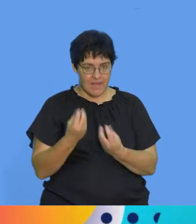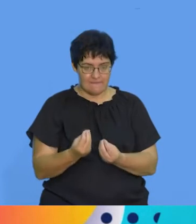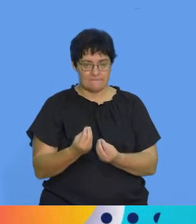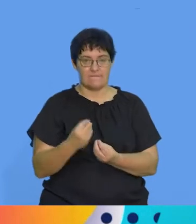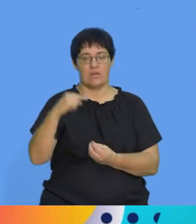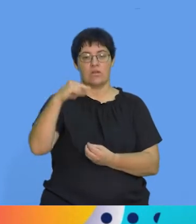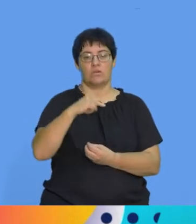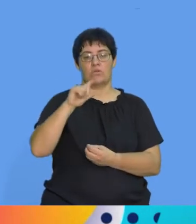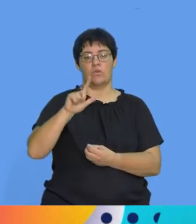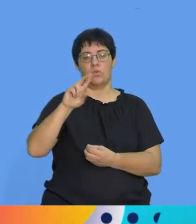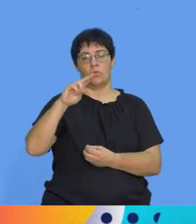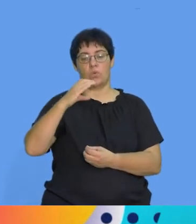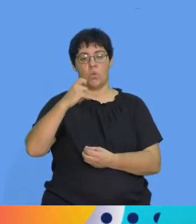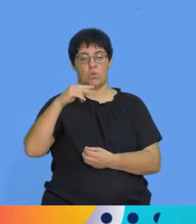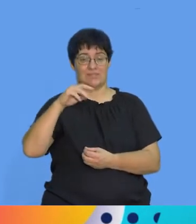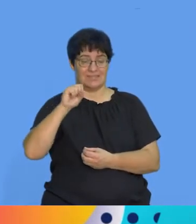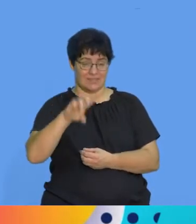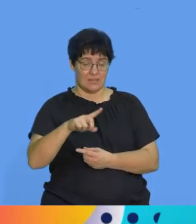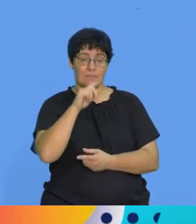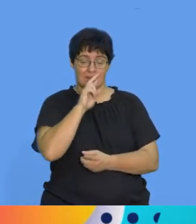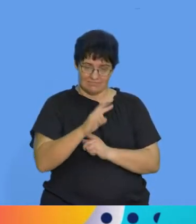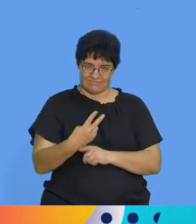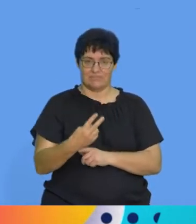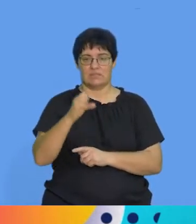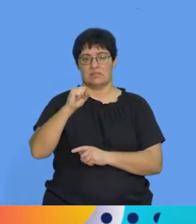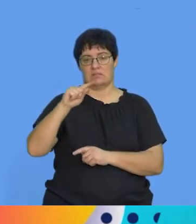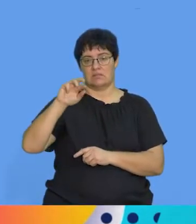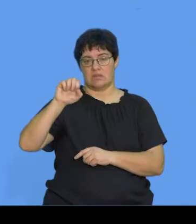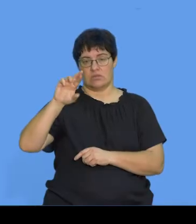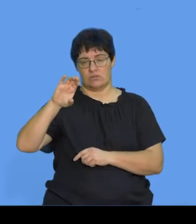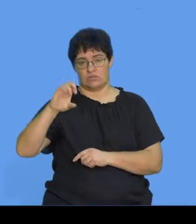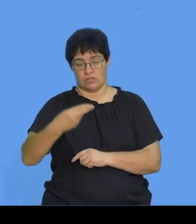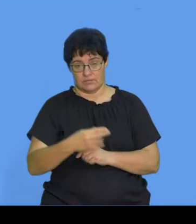store glucose as starch.